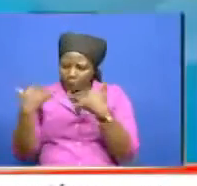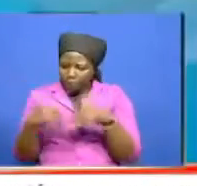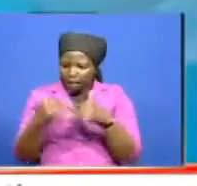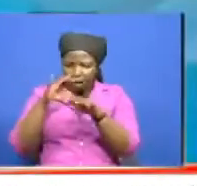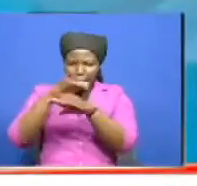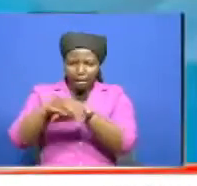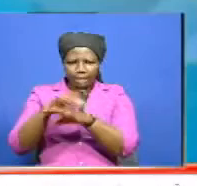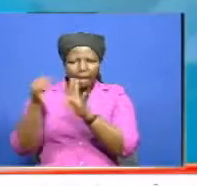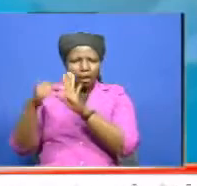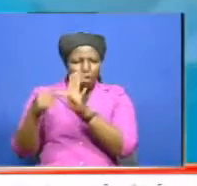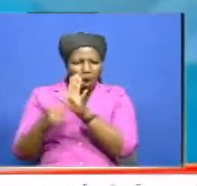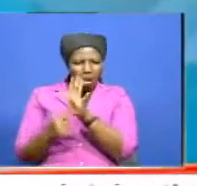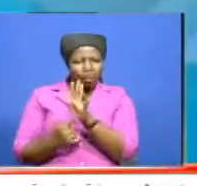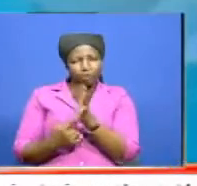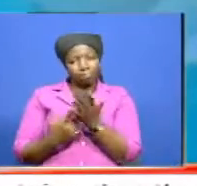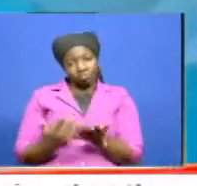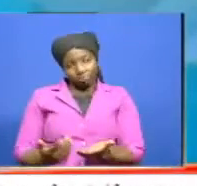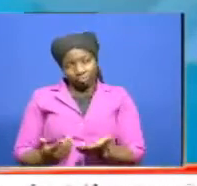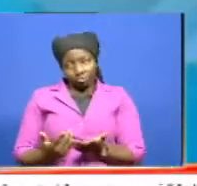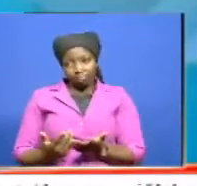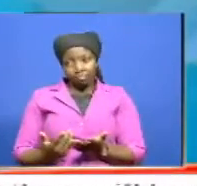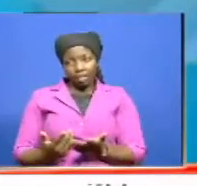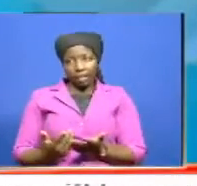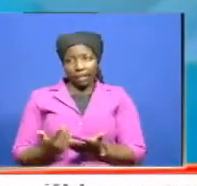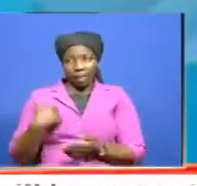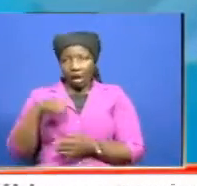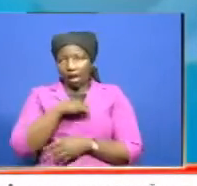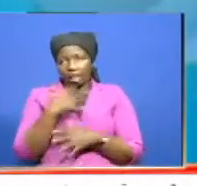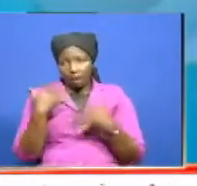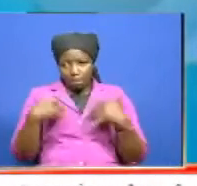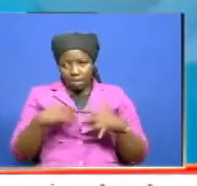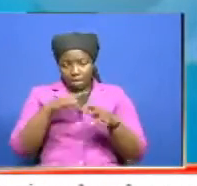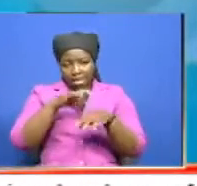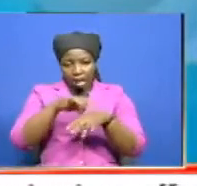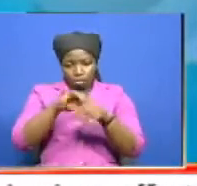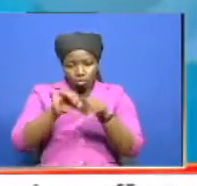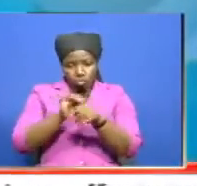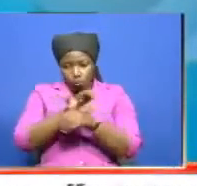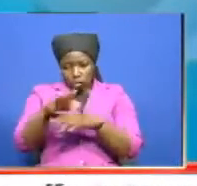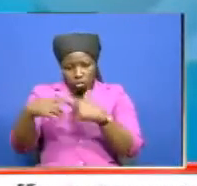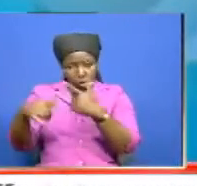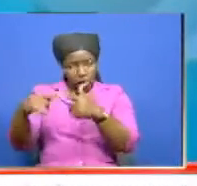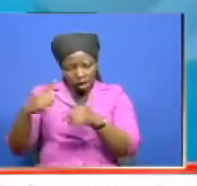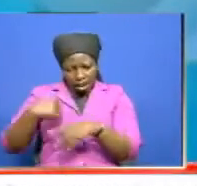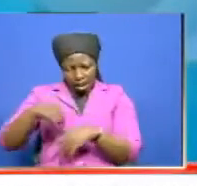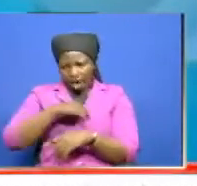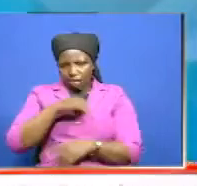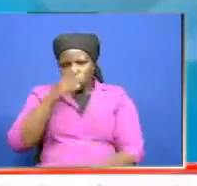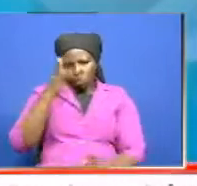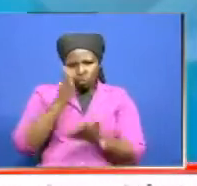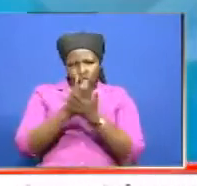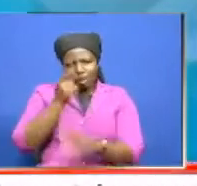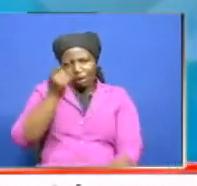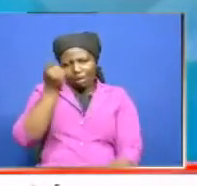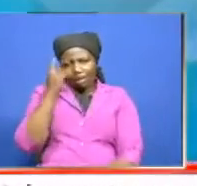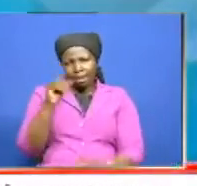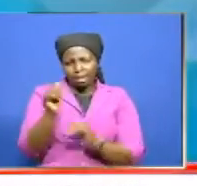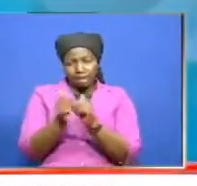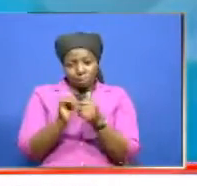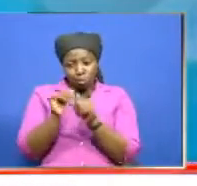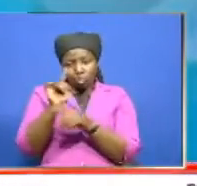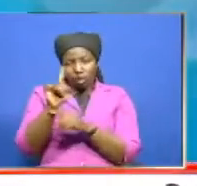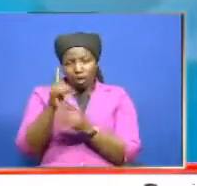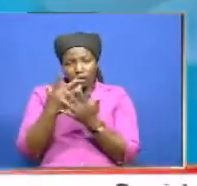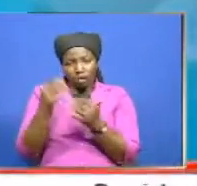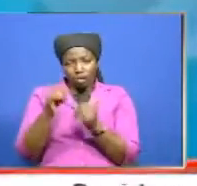these other teams. We're obviously playing within a pandemic, and we understand that obviously sport, you know, it's one of those things that is obviously leading the